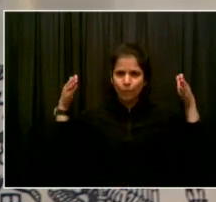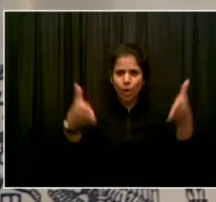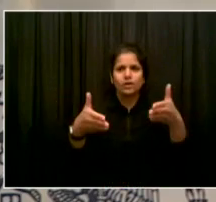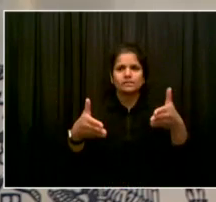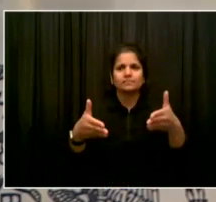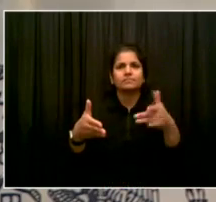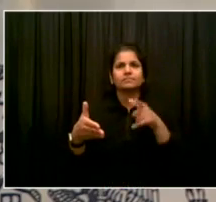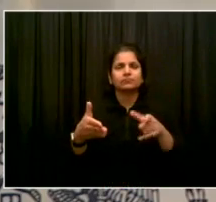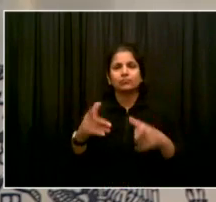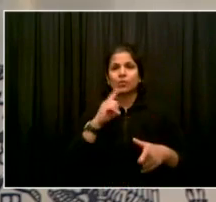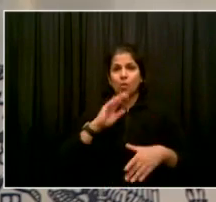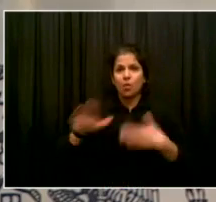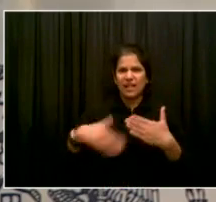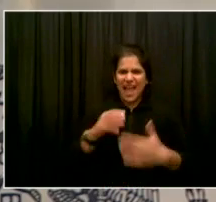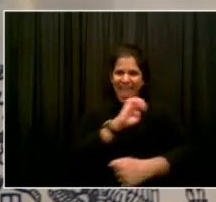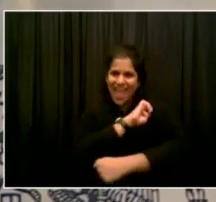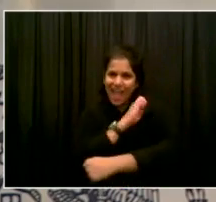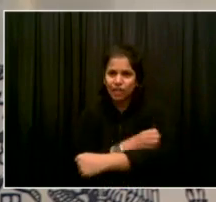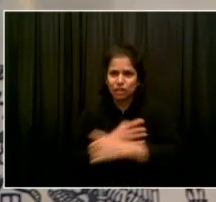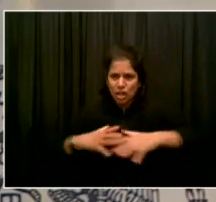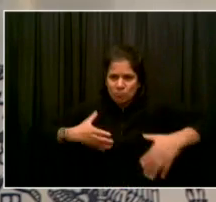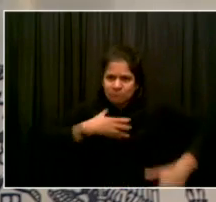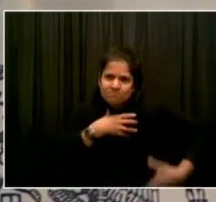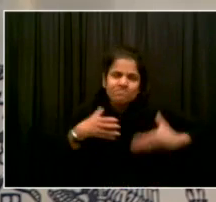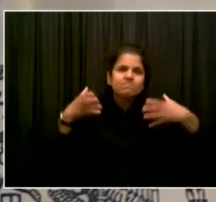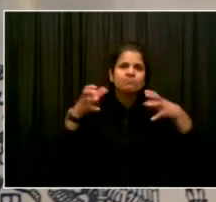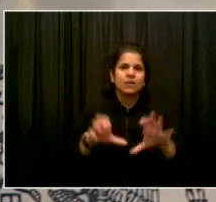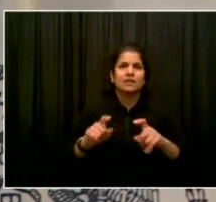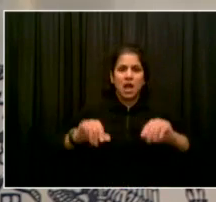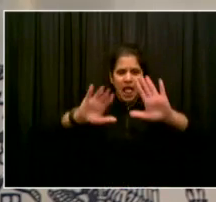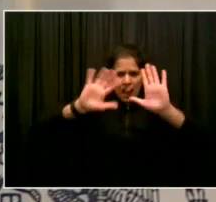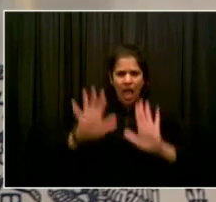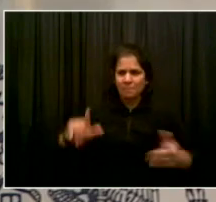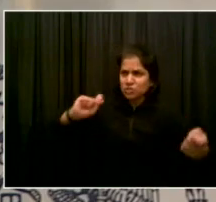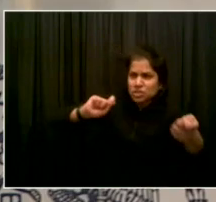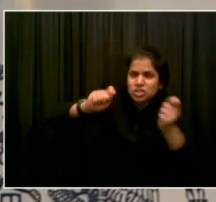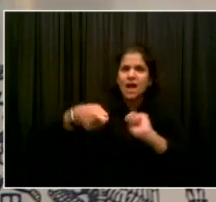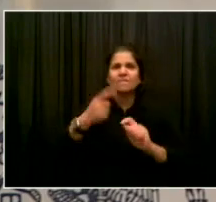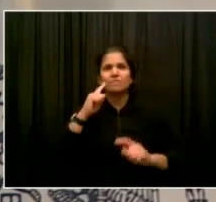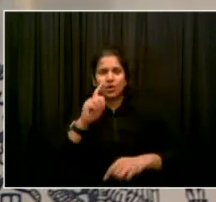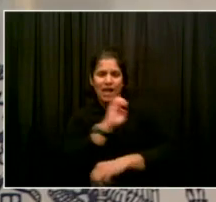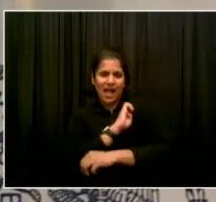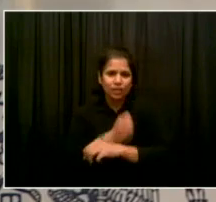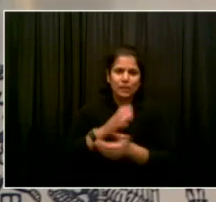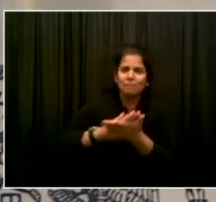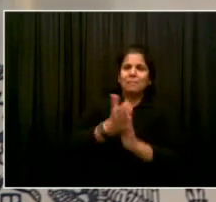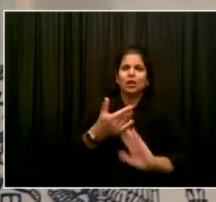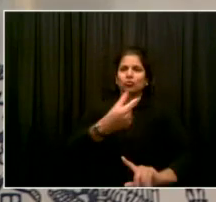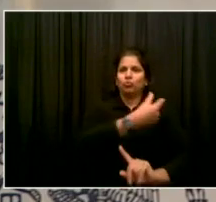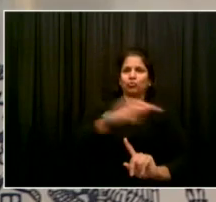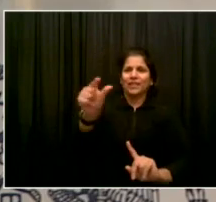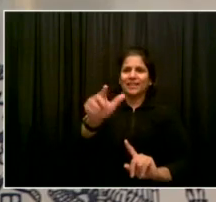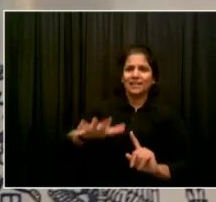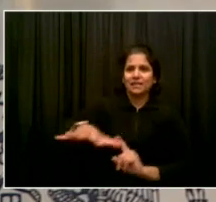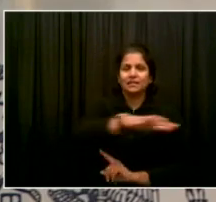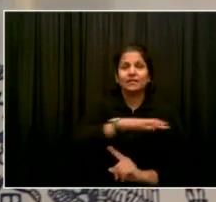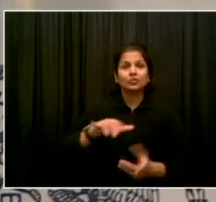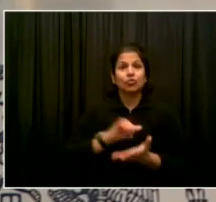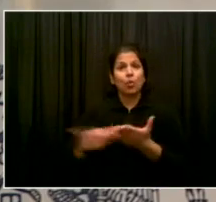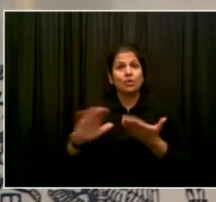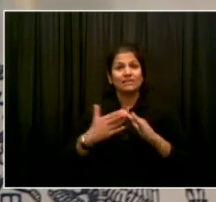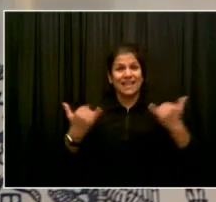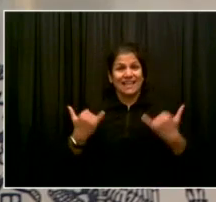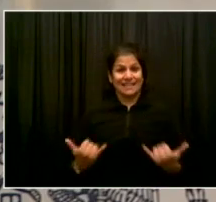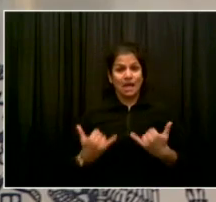We now have 4 finalists, and the final decision will be made in the next few months, but 4 finalists led by key